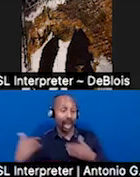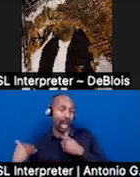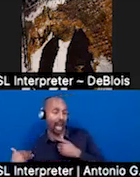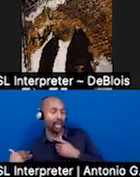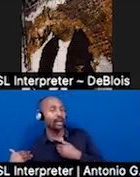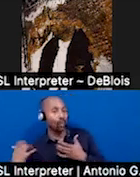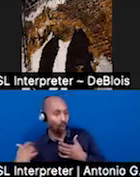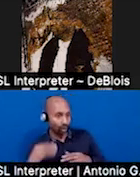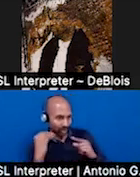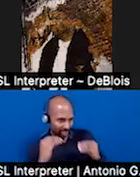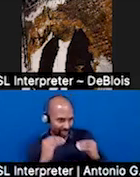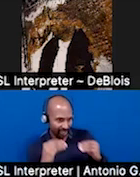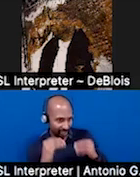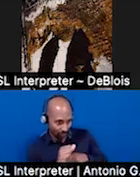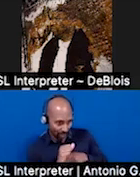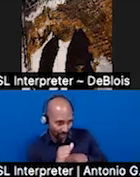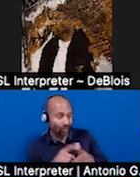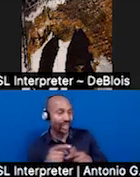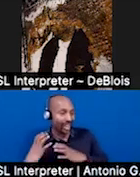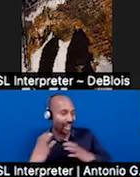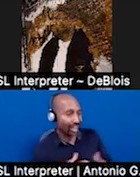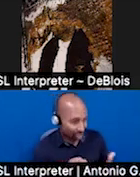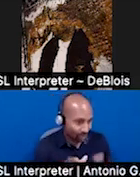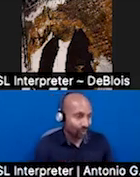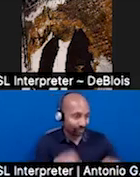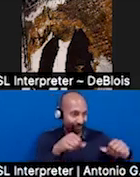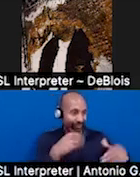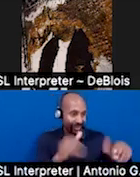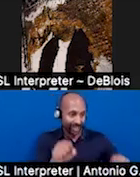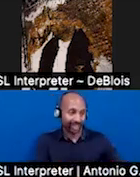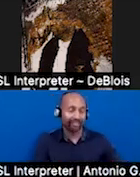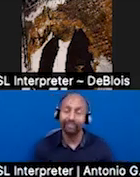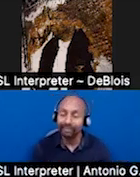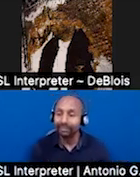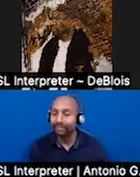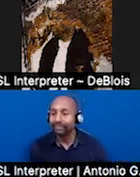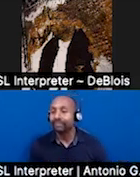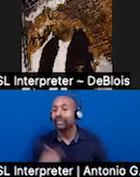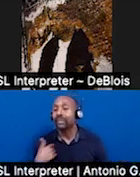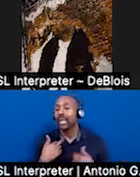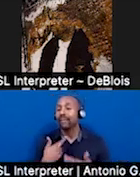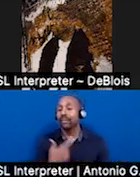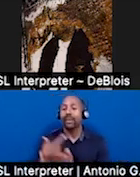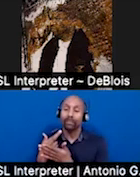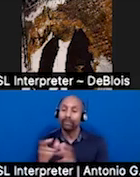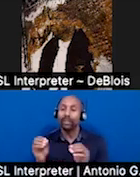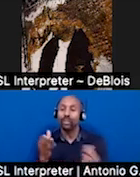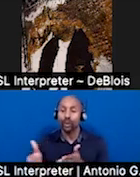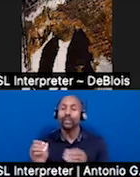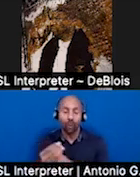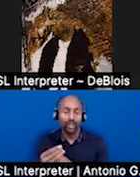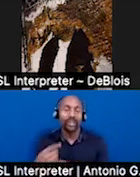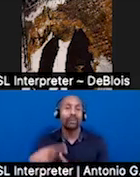with our sister, the Rehabilitation Services Organization, and the resources available there, that this